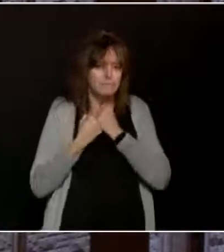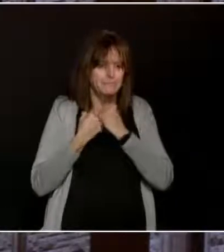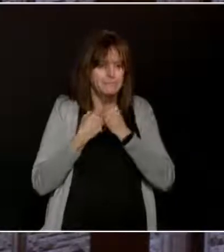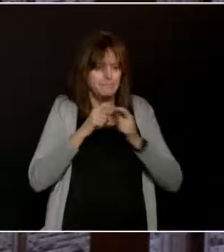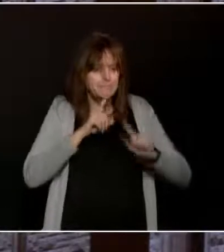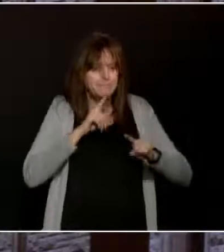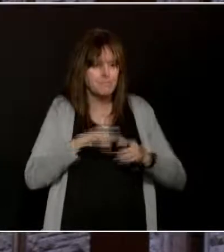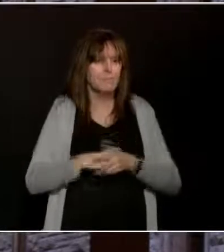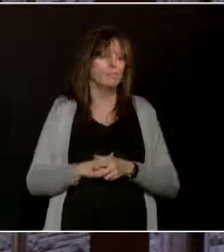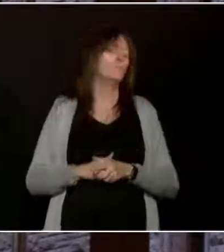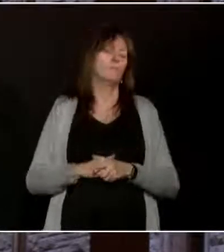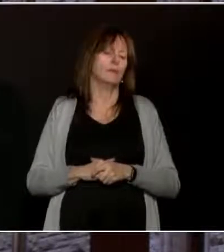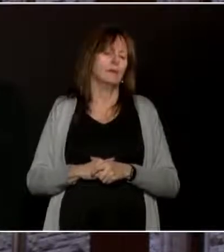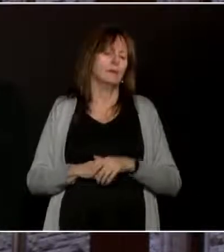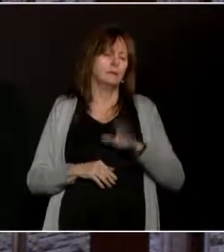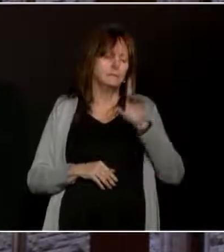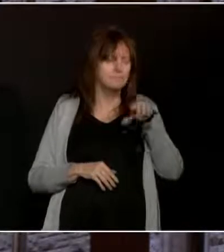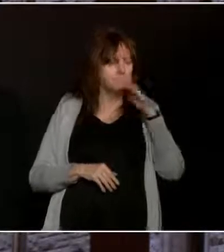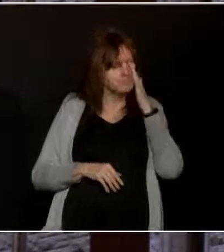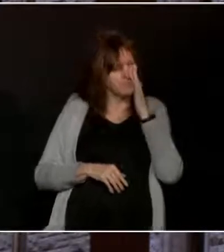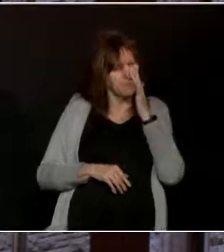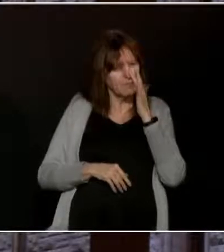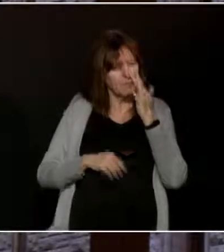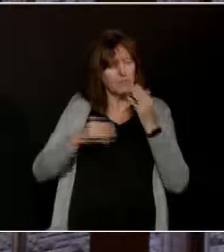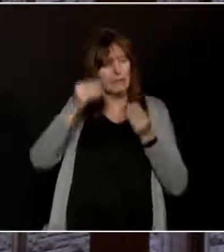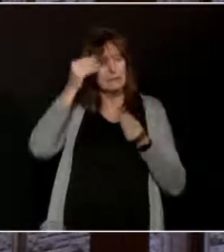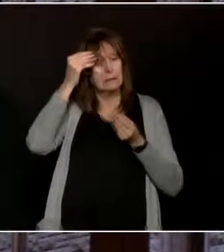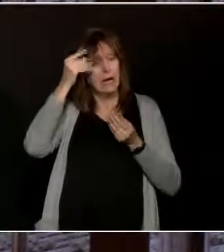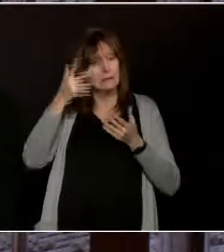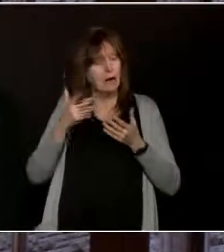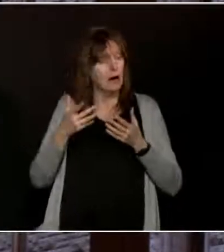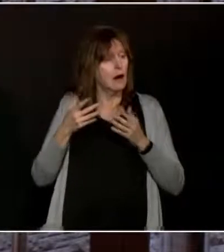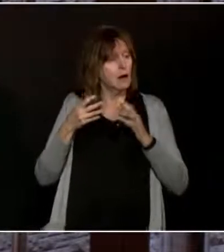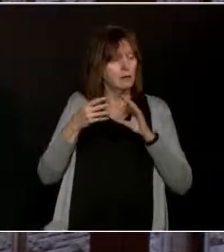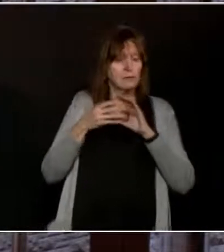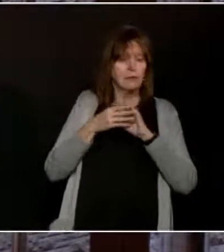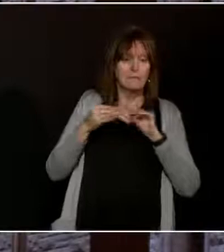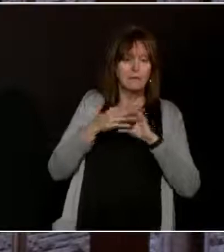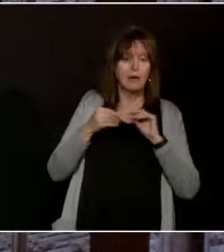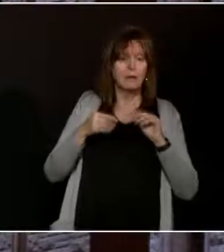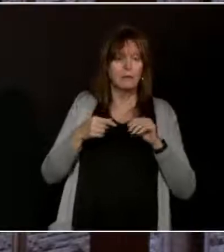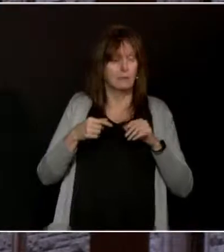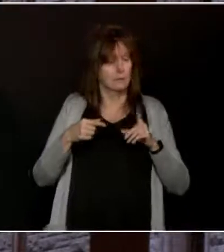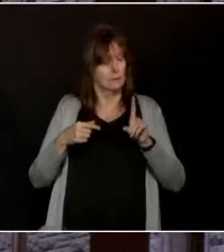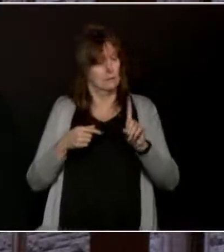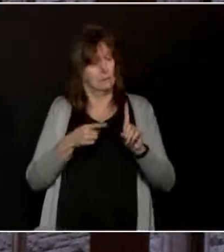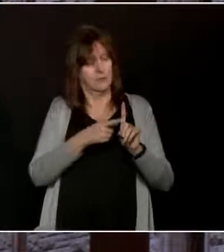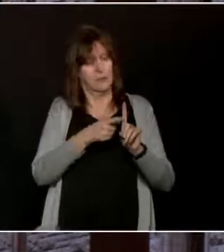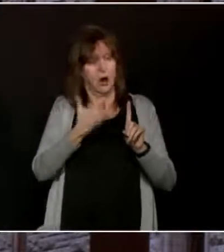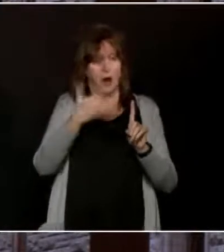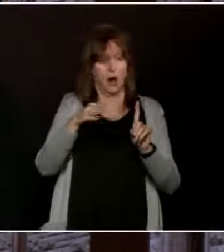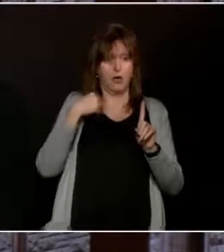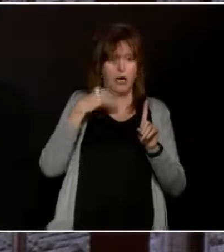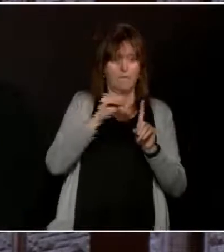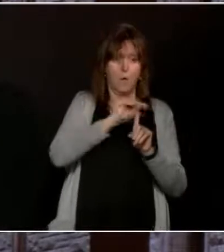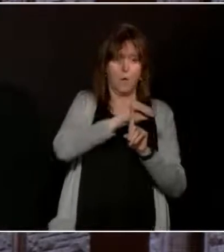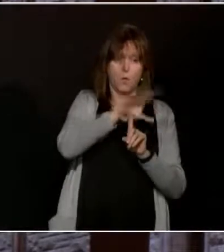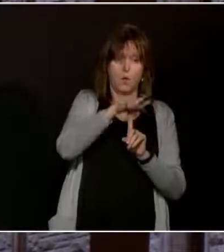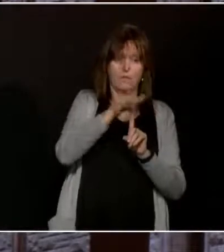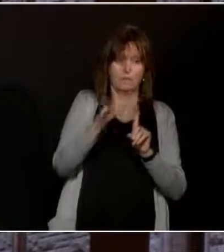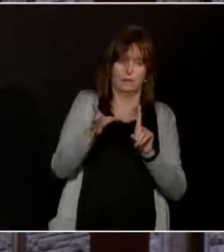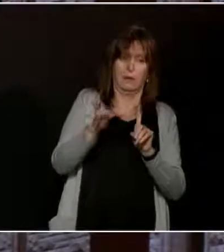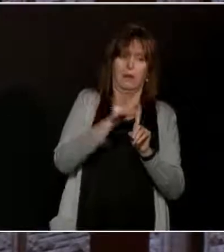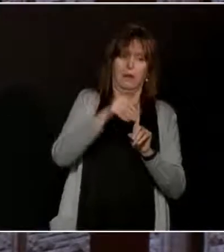data indicates, if you've had a COVID-19 infection, we've seen that some people will maintain some antibodies for a period of